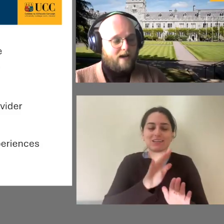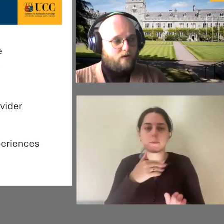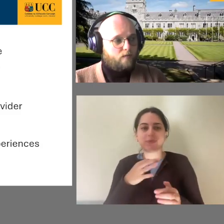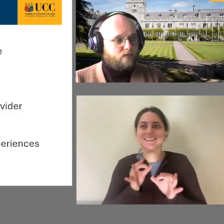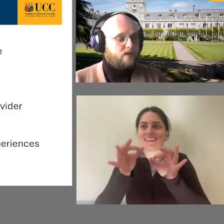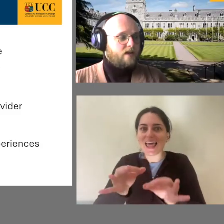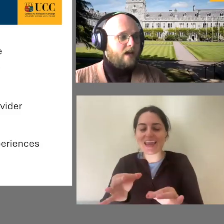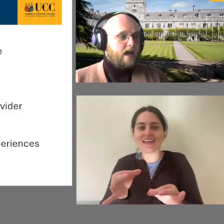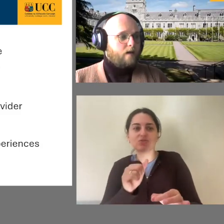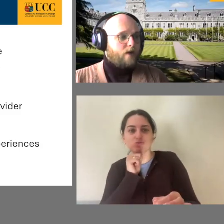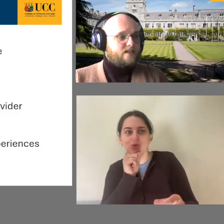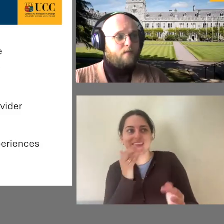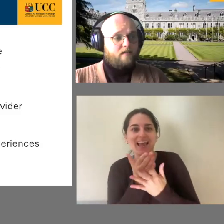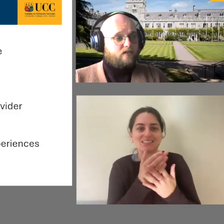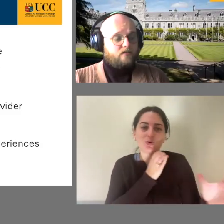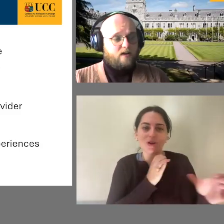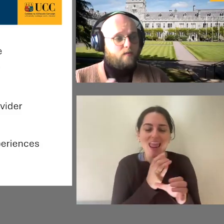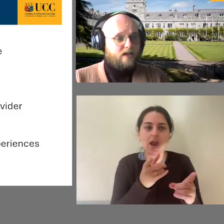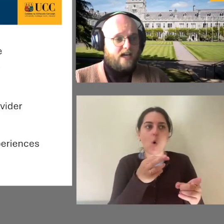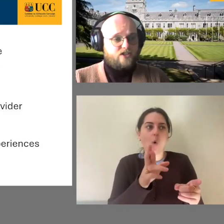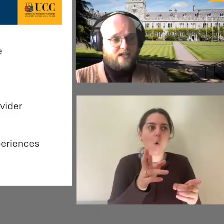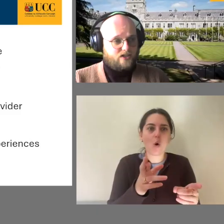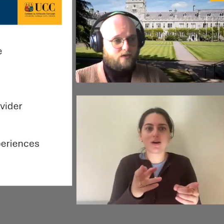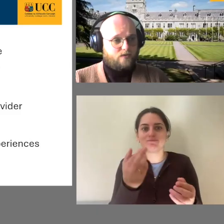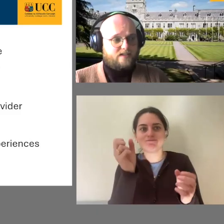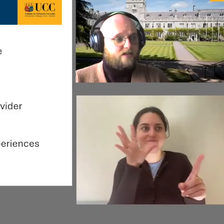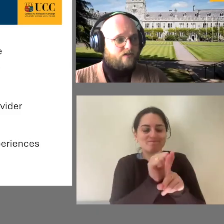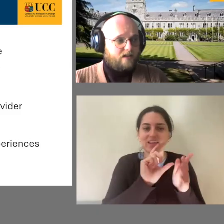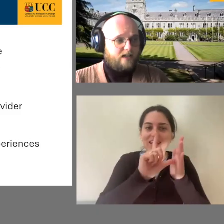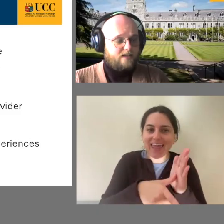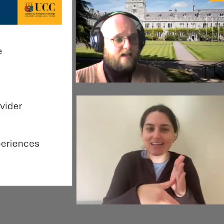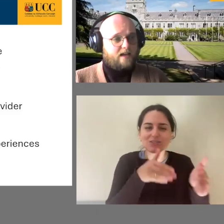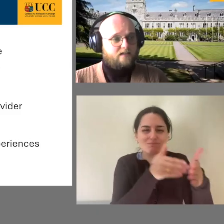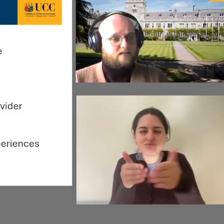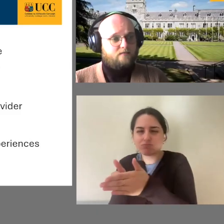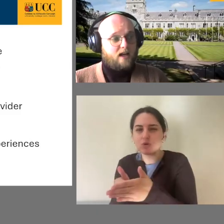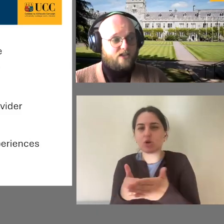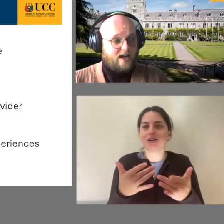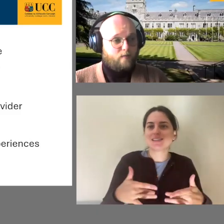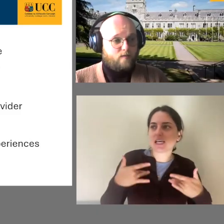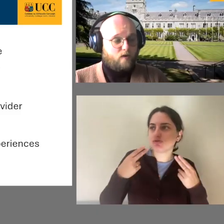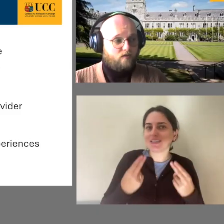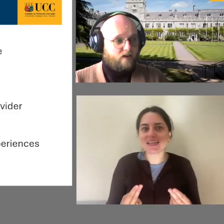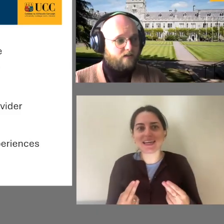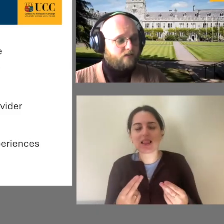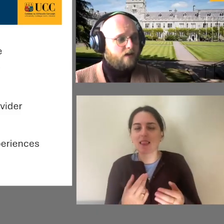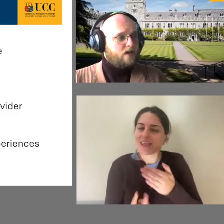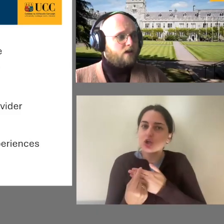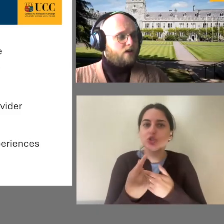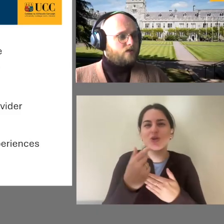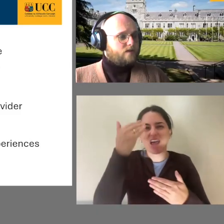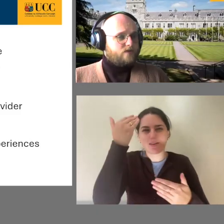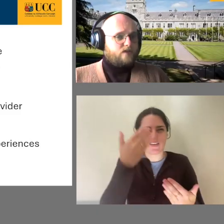diagnosis, poor outcomes, and some barriers around communication issues, sensory needs, and knowledge gaps among